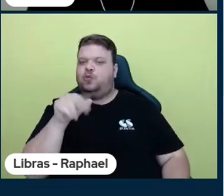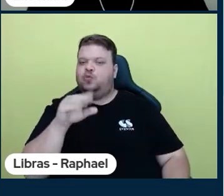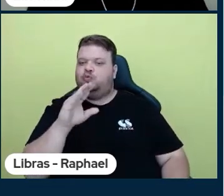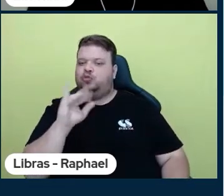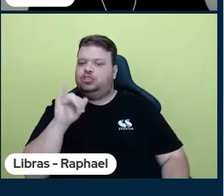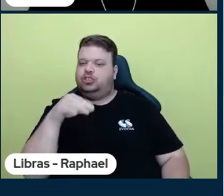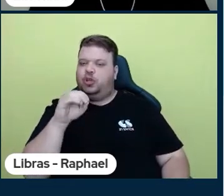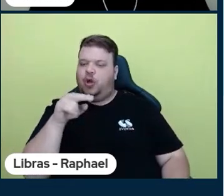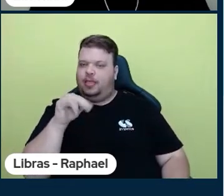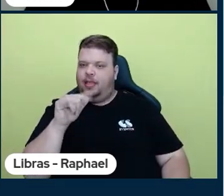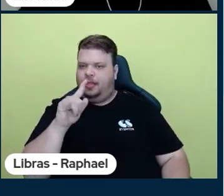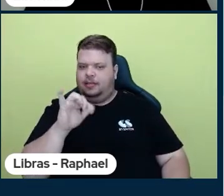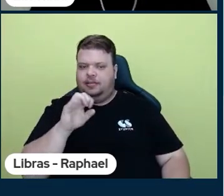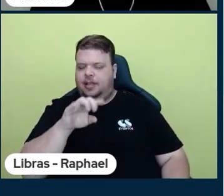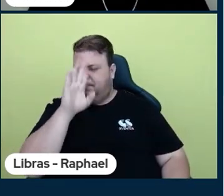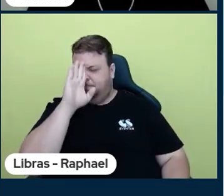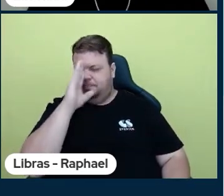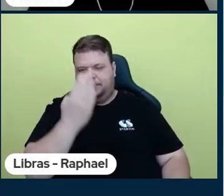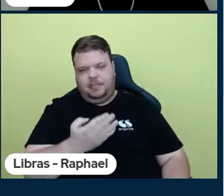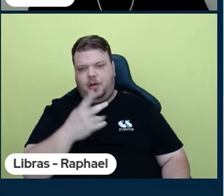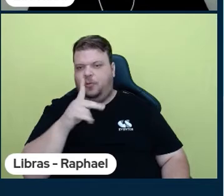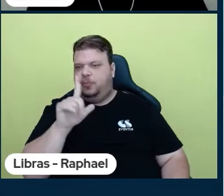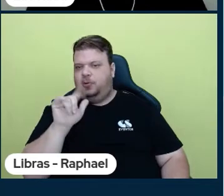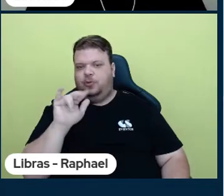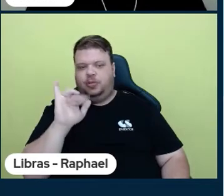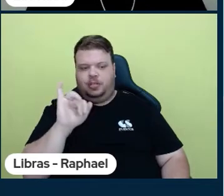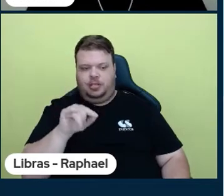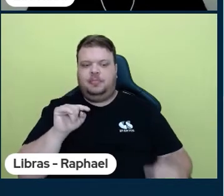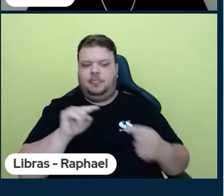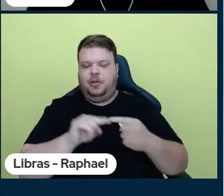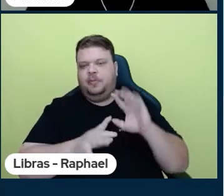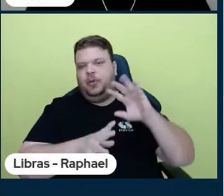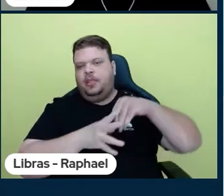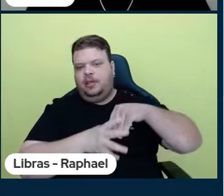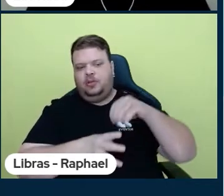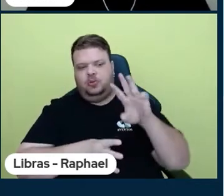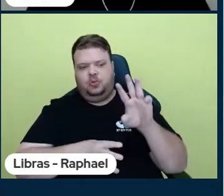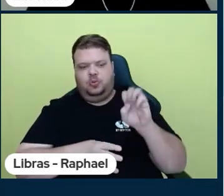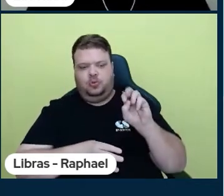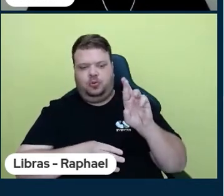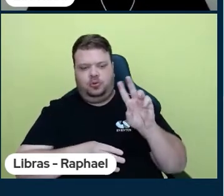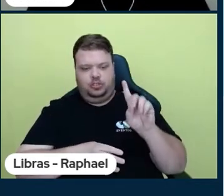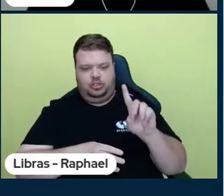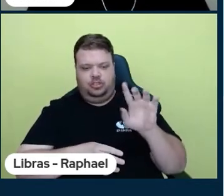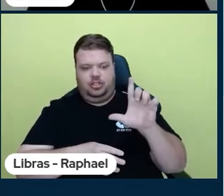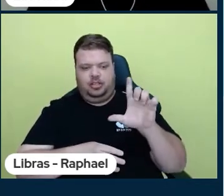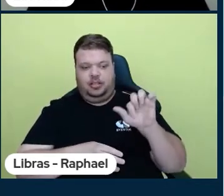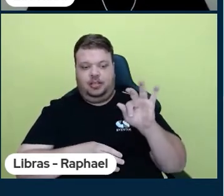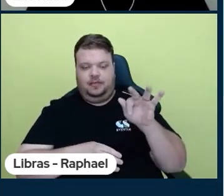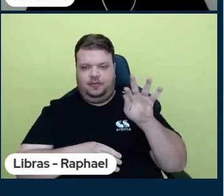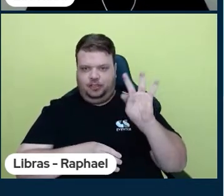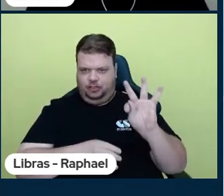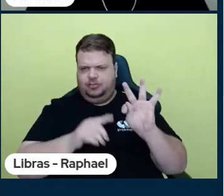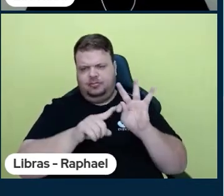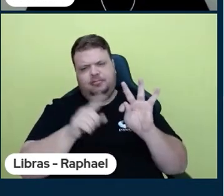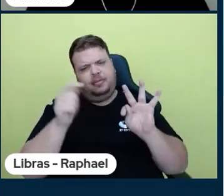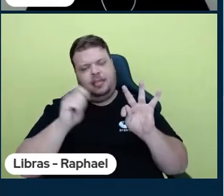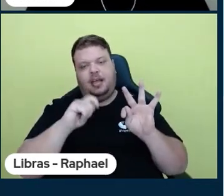on schema validator just to verify that everything is okay. Now another